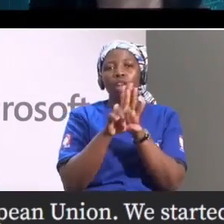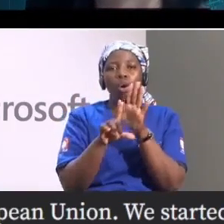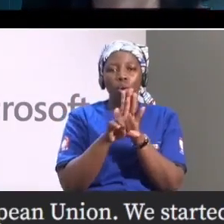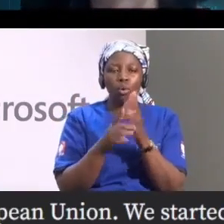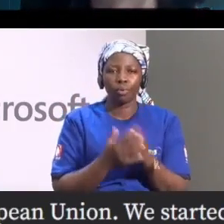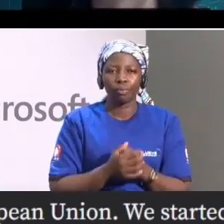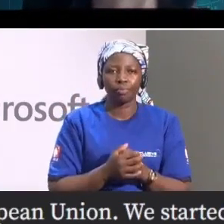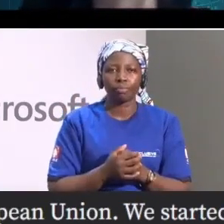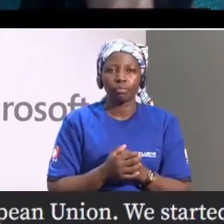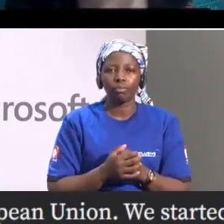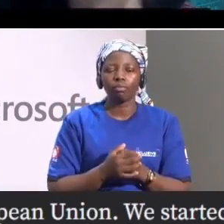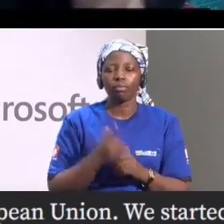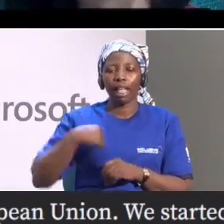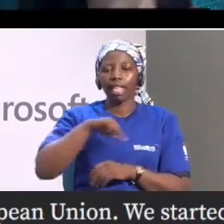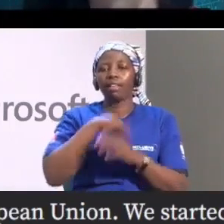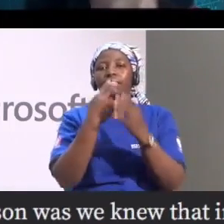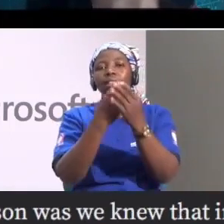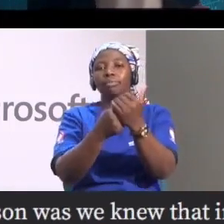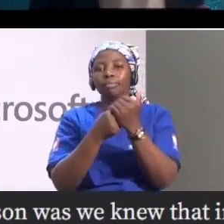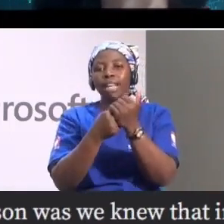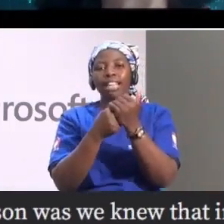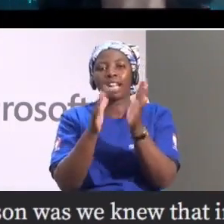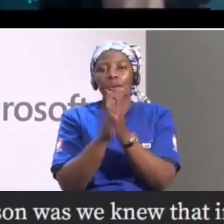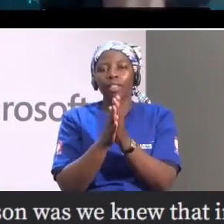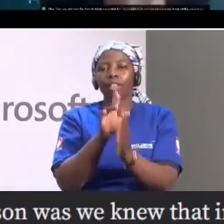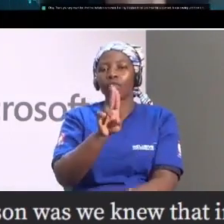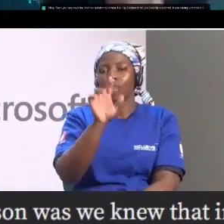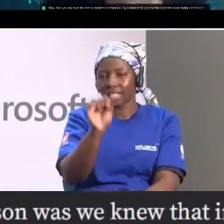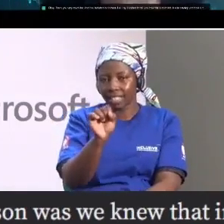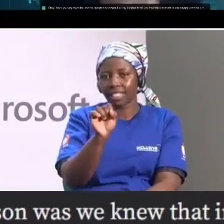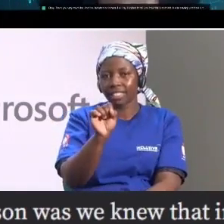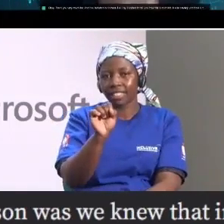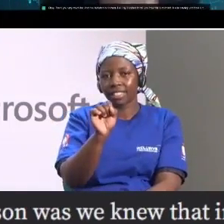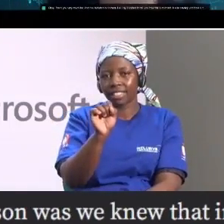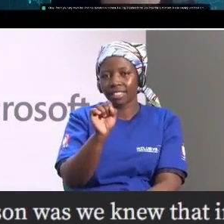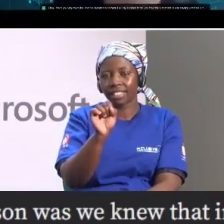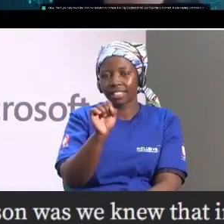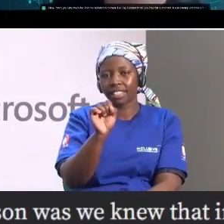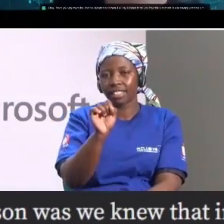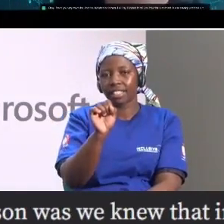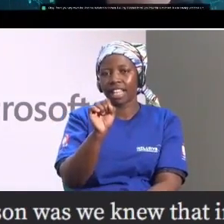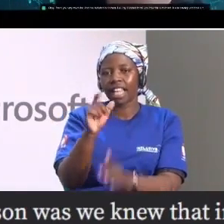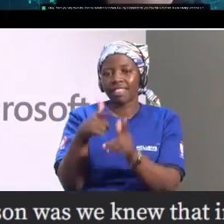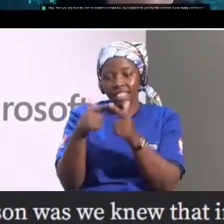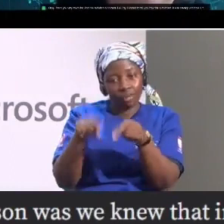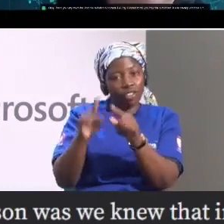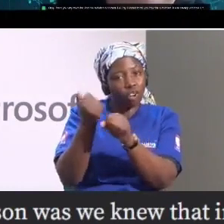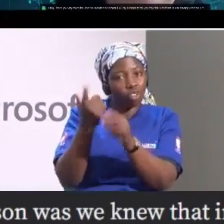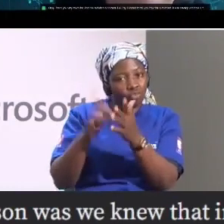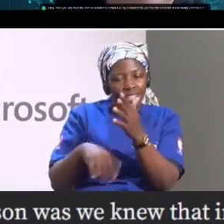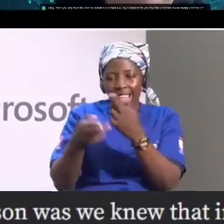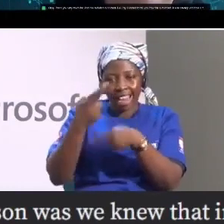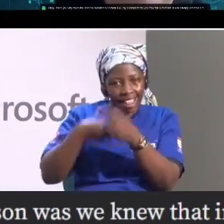And we partnered with the US, and they were revising